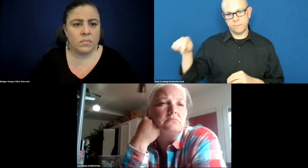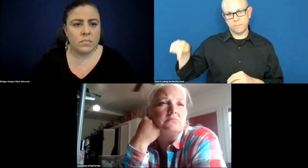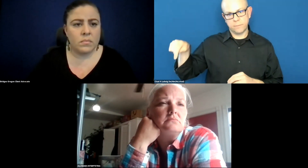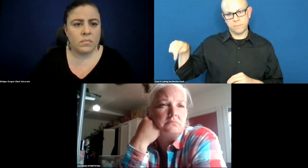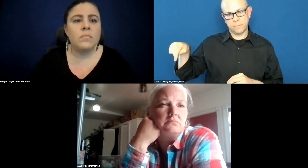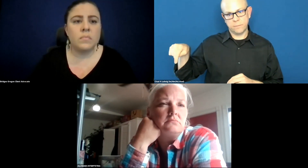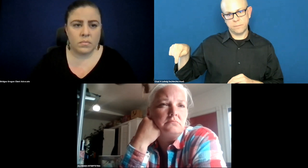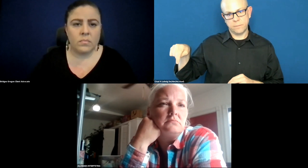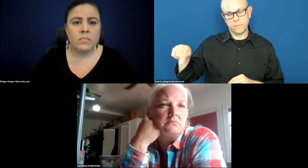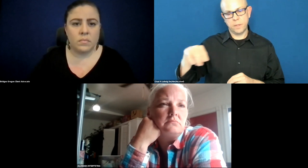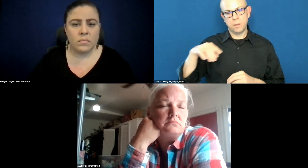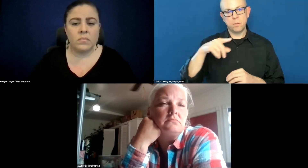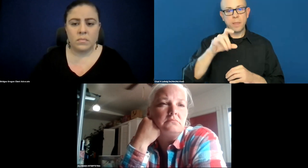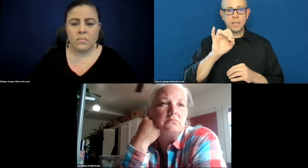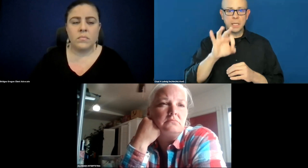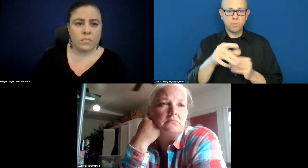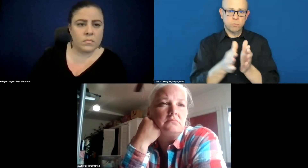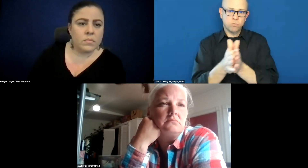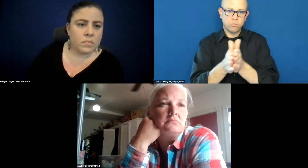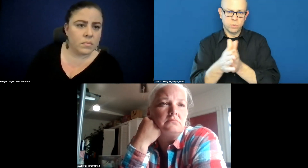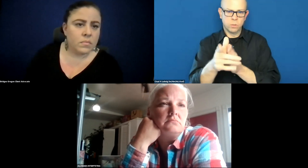Right now it's more admin stuff.